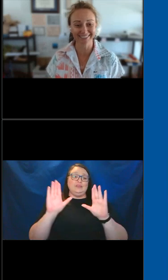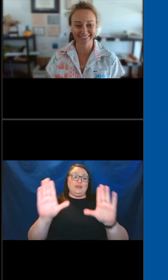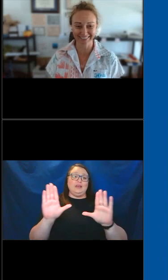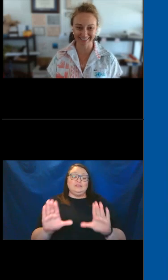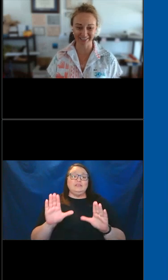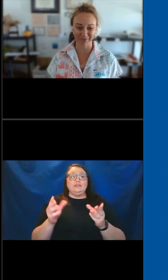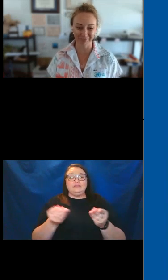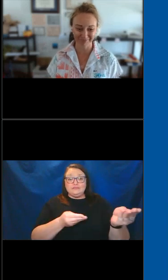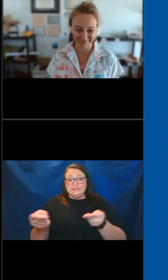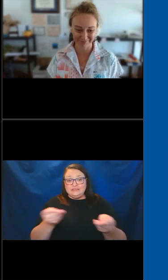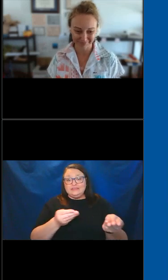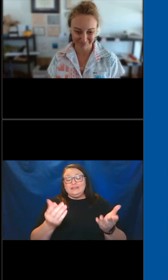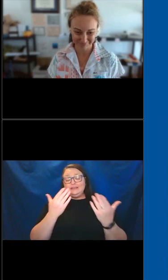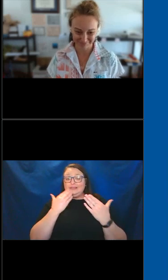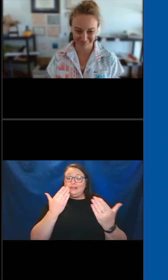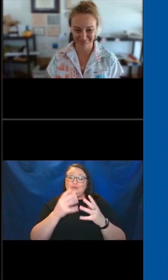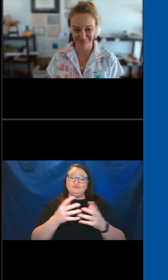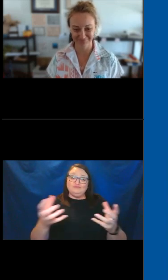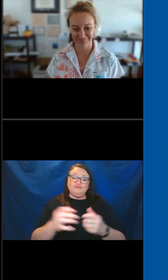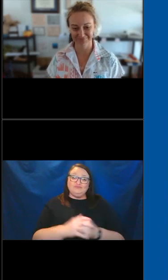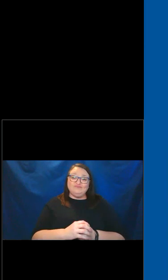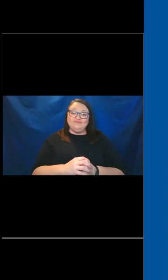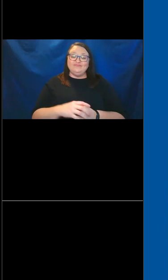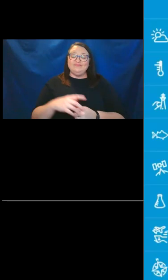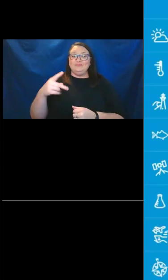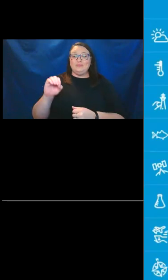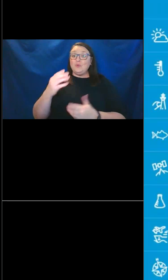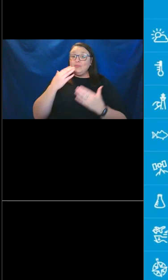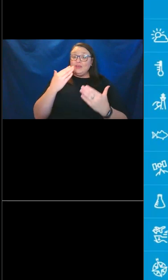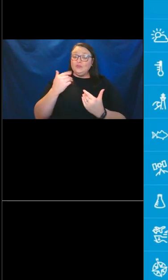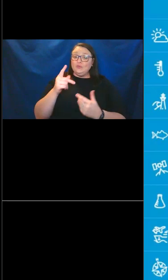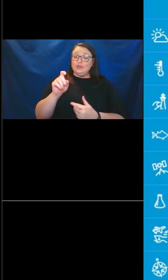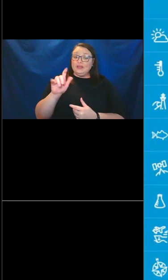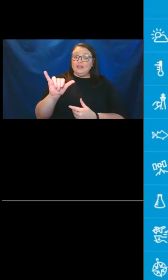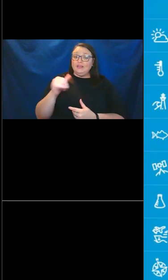facilitating. Thank you. Thank you, Kelly. We do have one question for you.